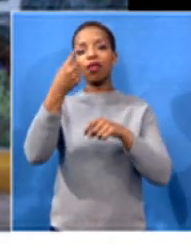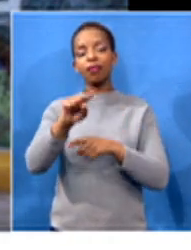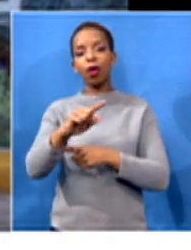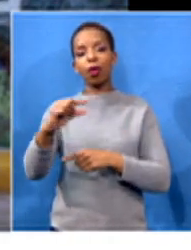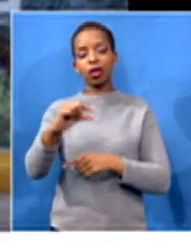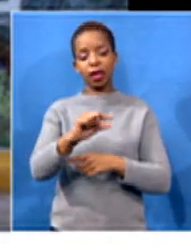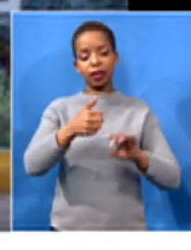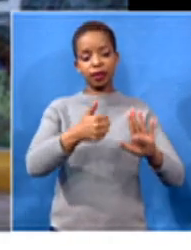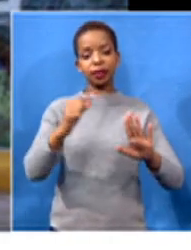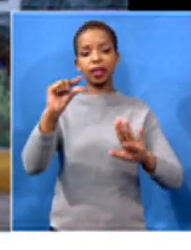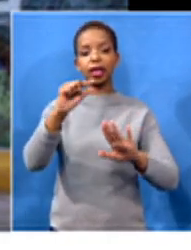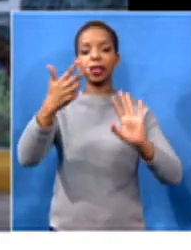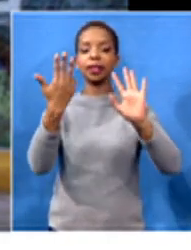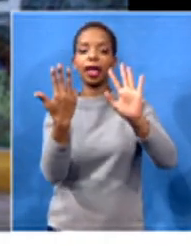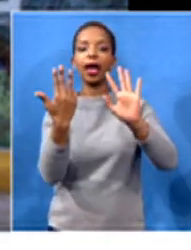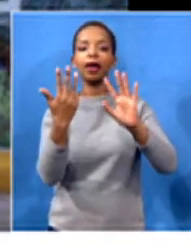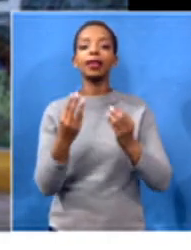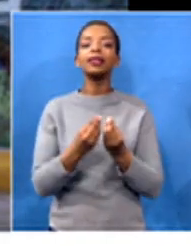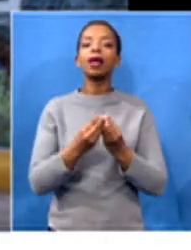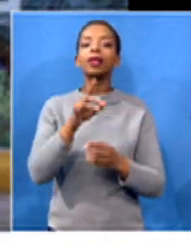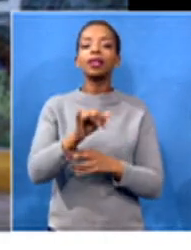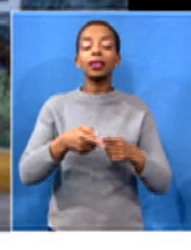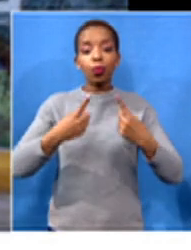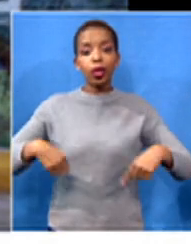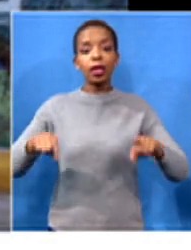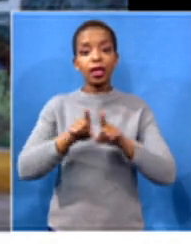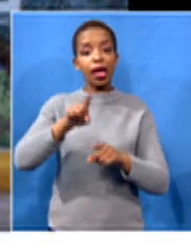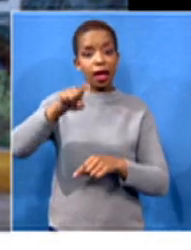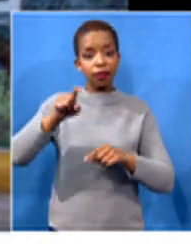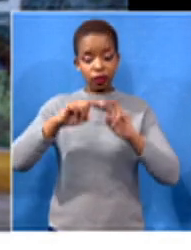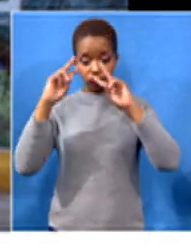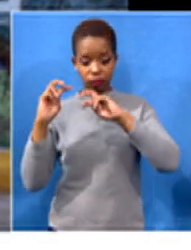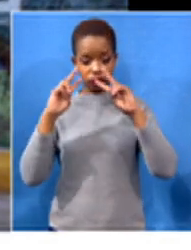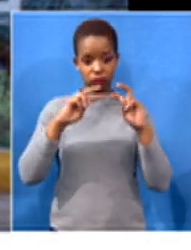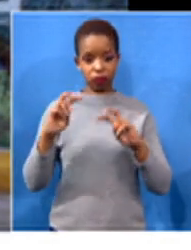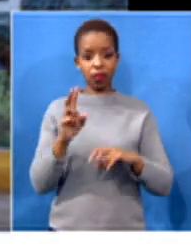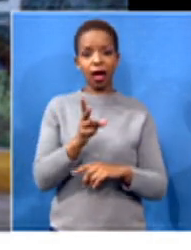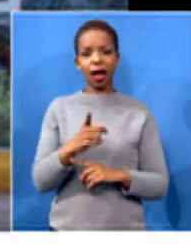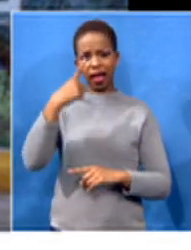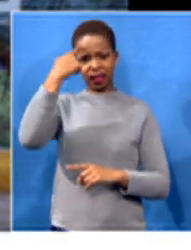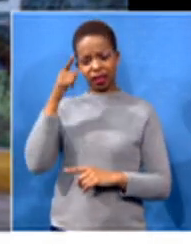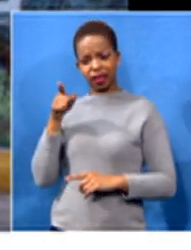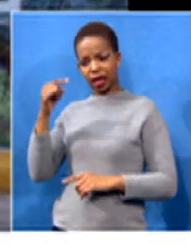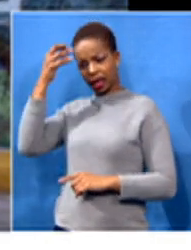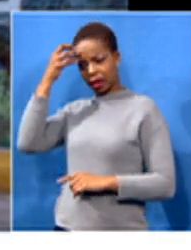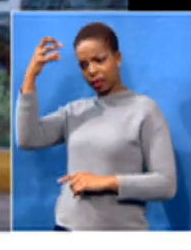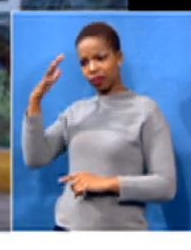It is an example of something that we lost track of. Again, the professor will correct me, but I think it was around,